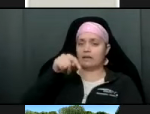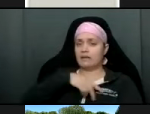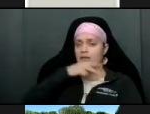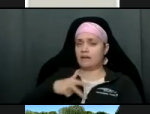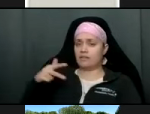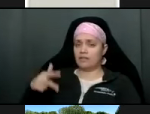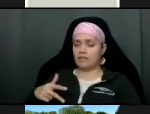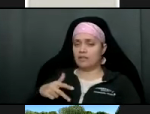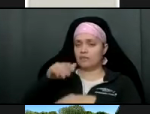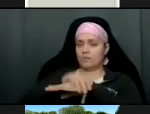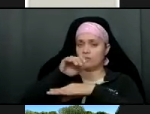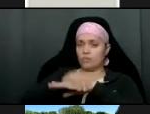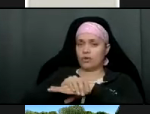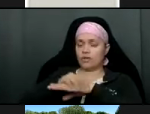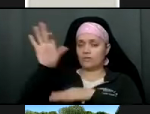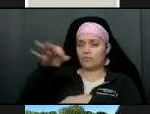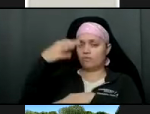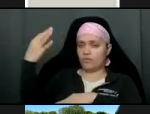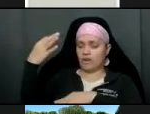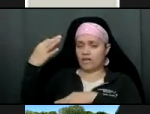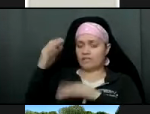France in exploring